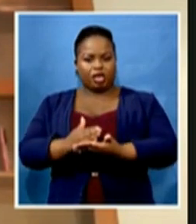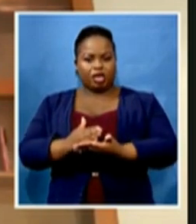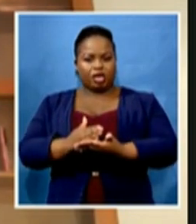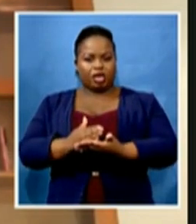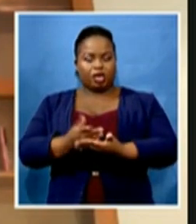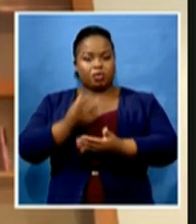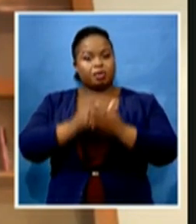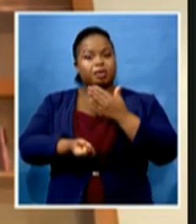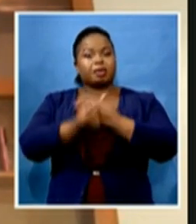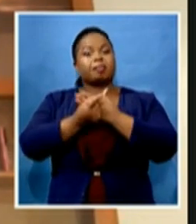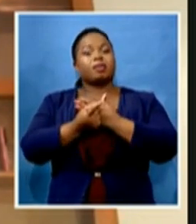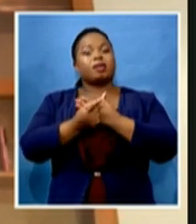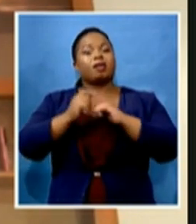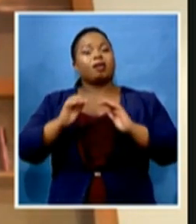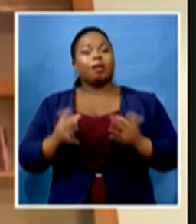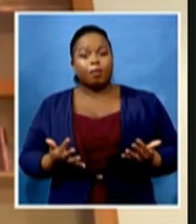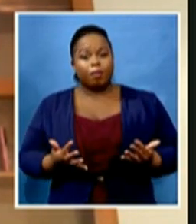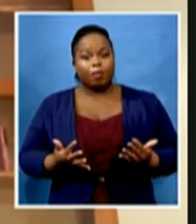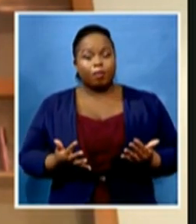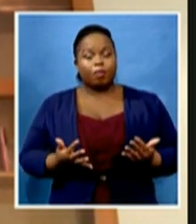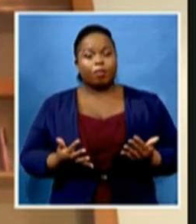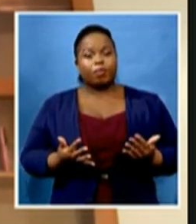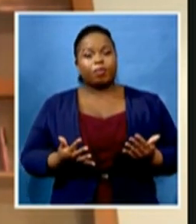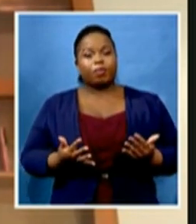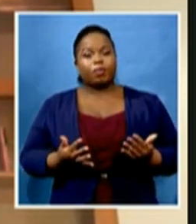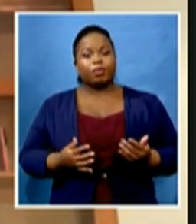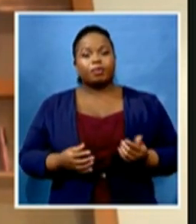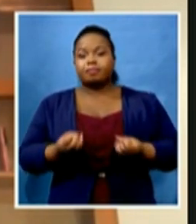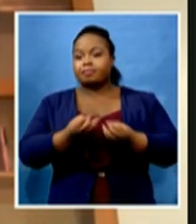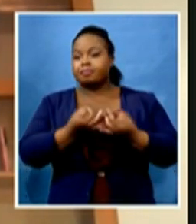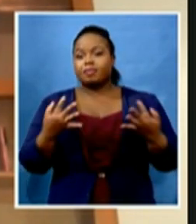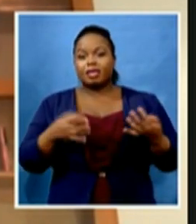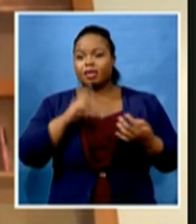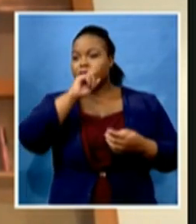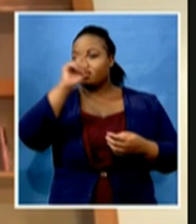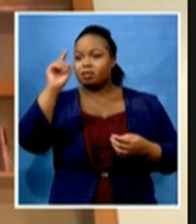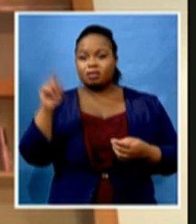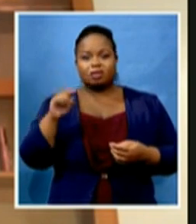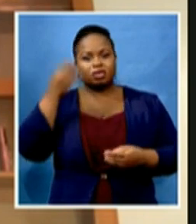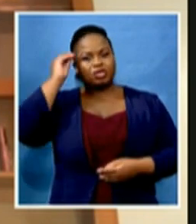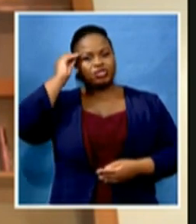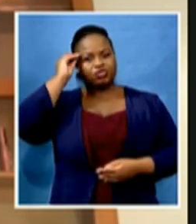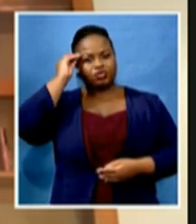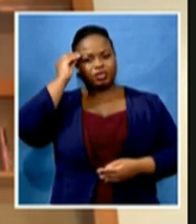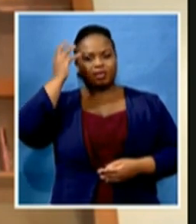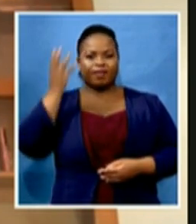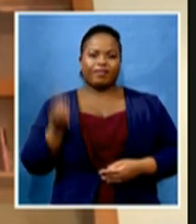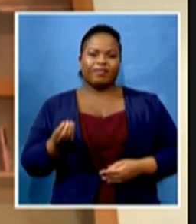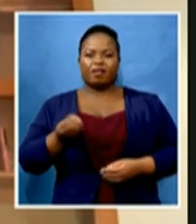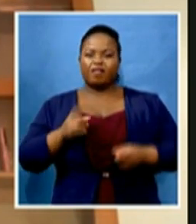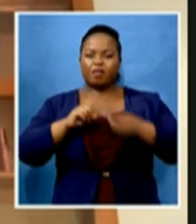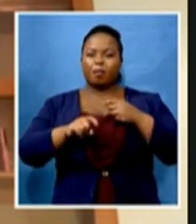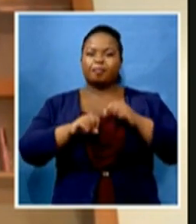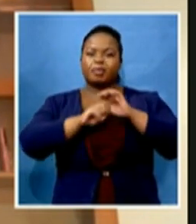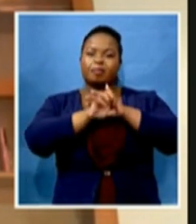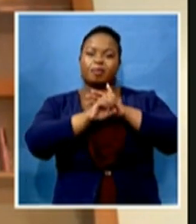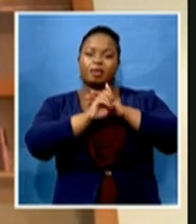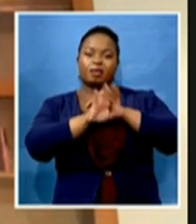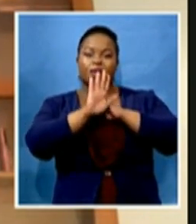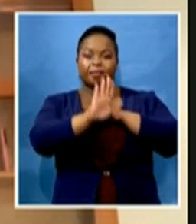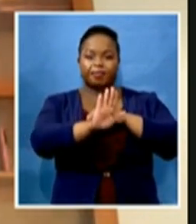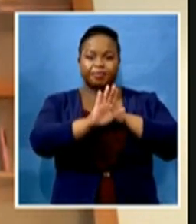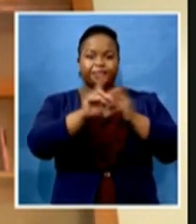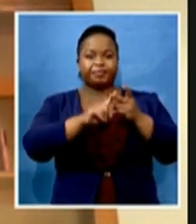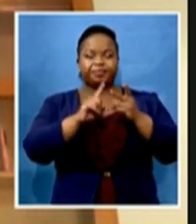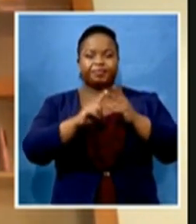huge interest, particularly from the media and civil society and for